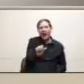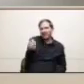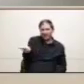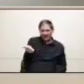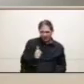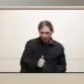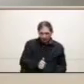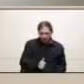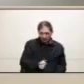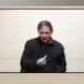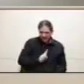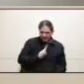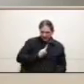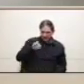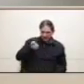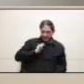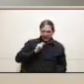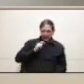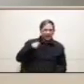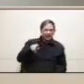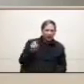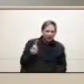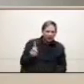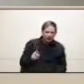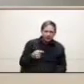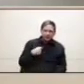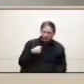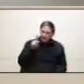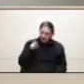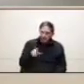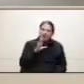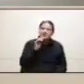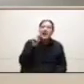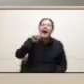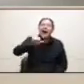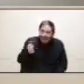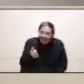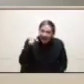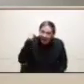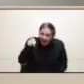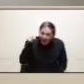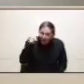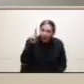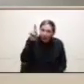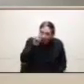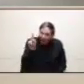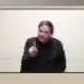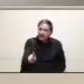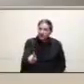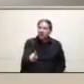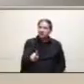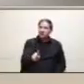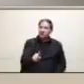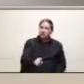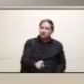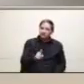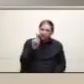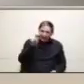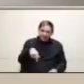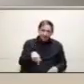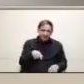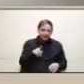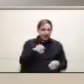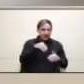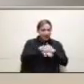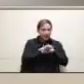you are paying yourself and you don't know what is that. We are asking, what is the other under your salary and the salary of the CFO? In